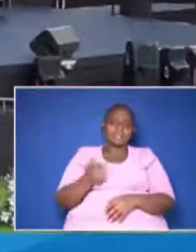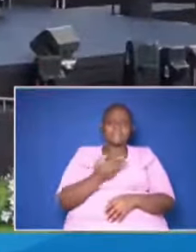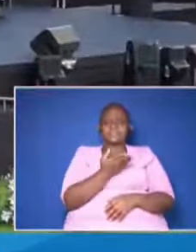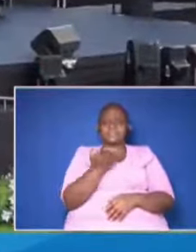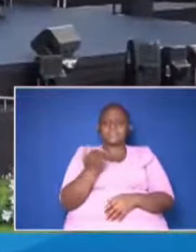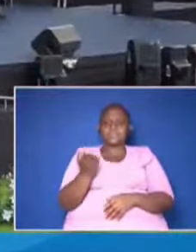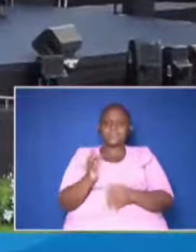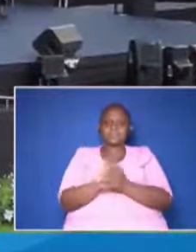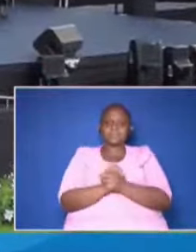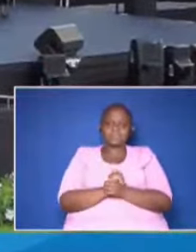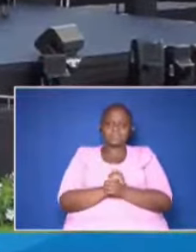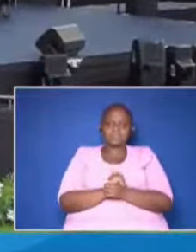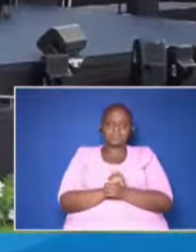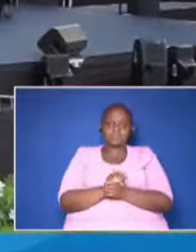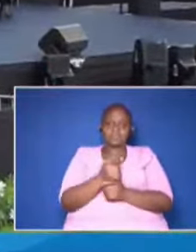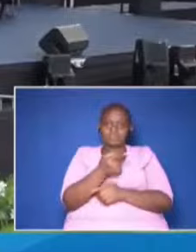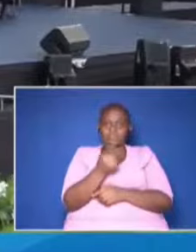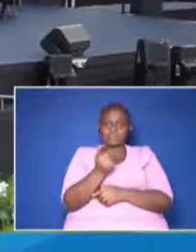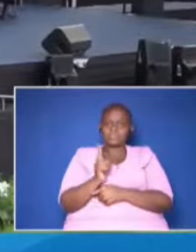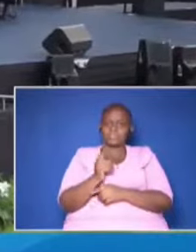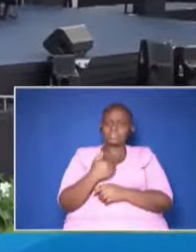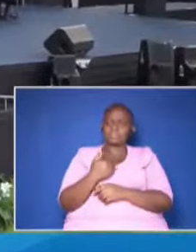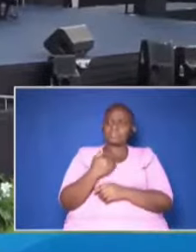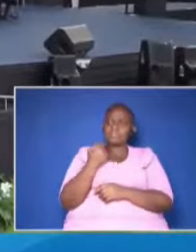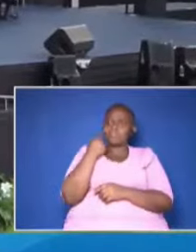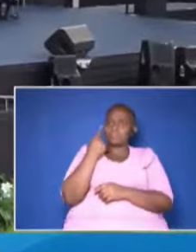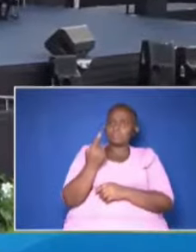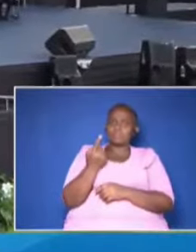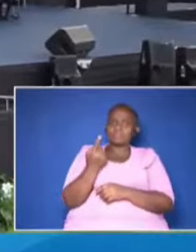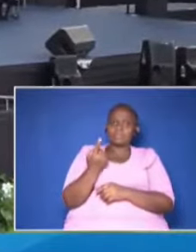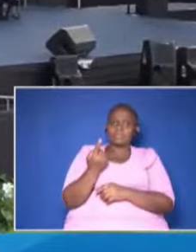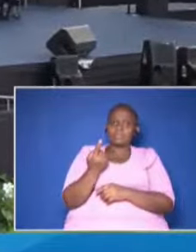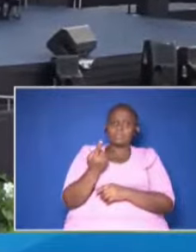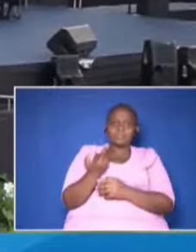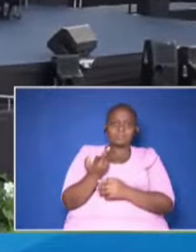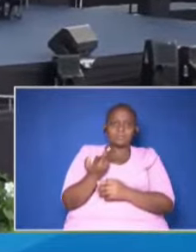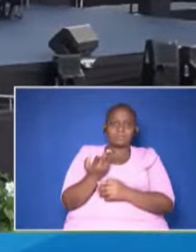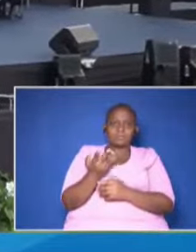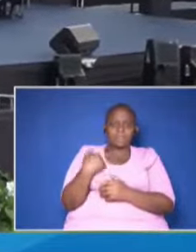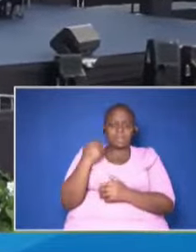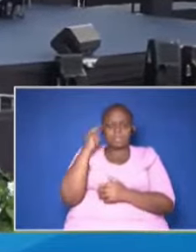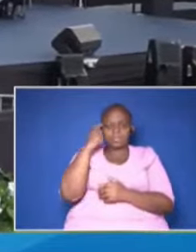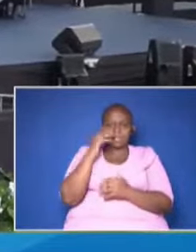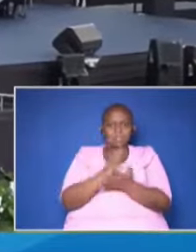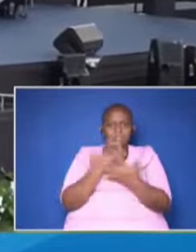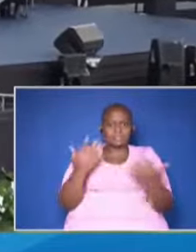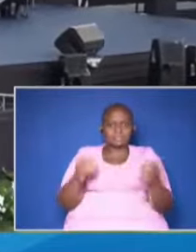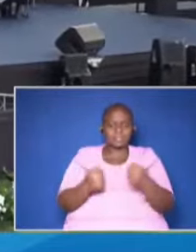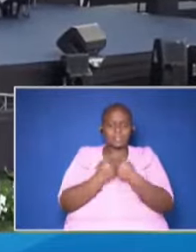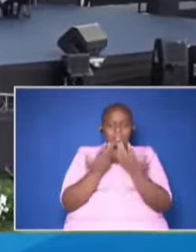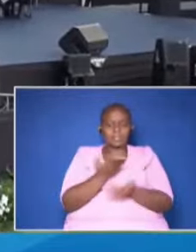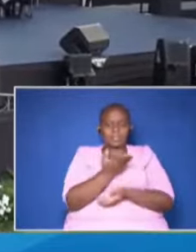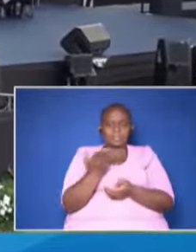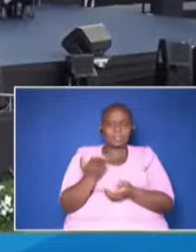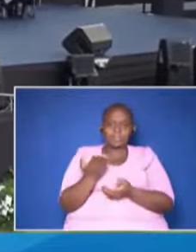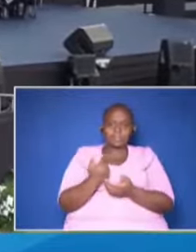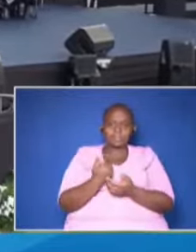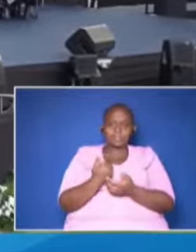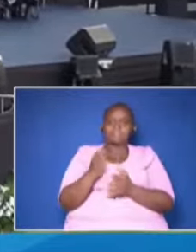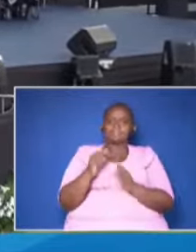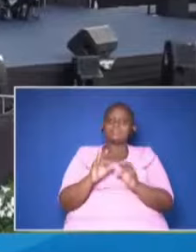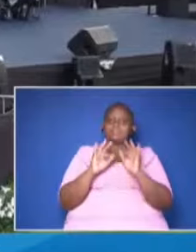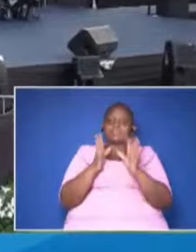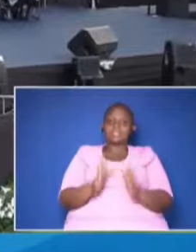there they look like February 14 I don't know I think something is happening The